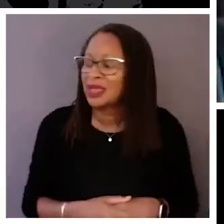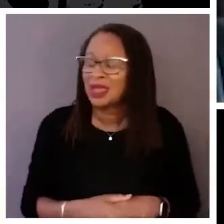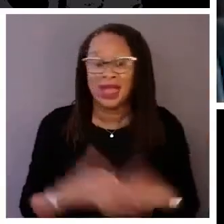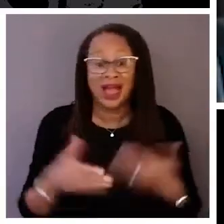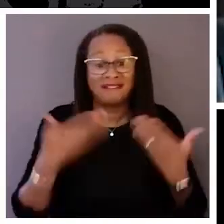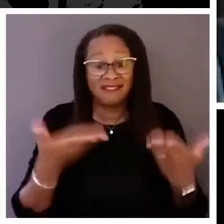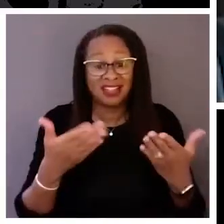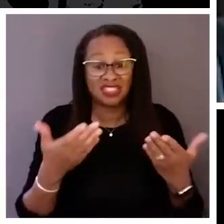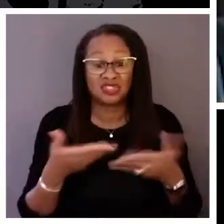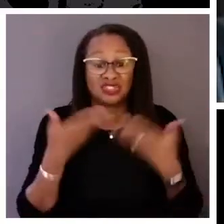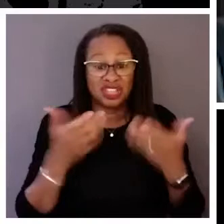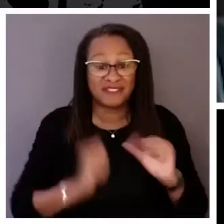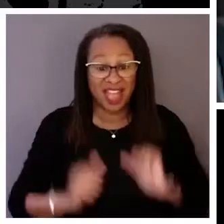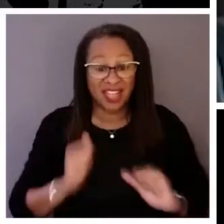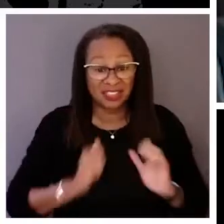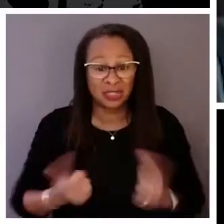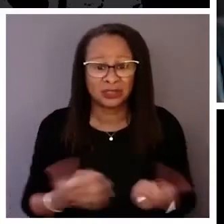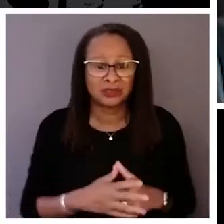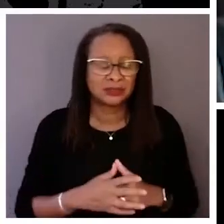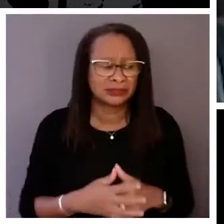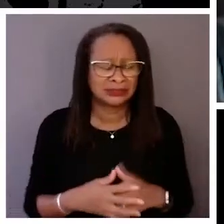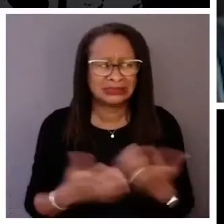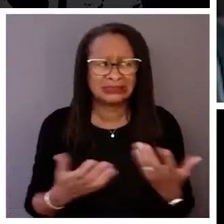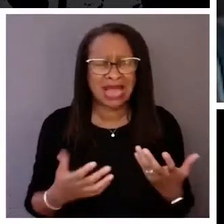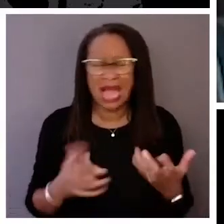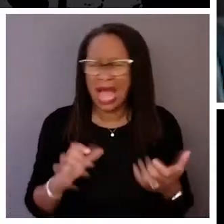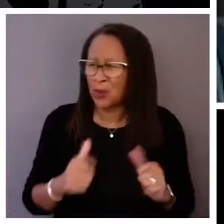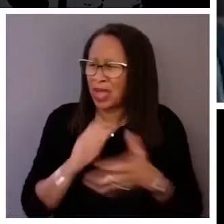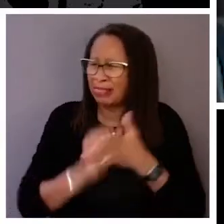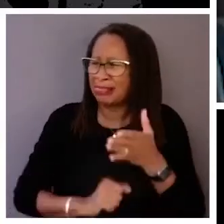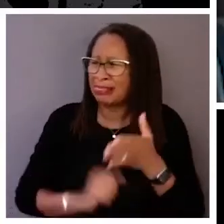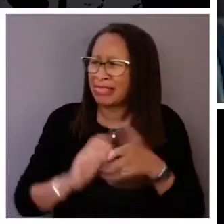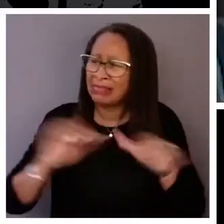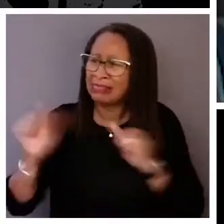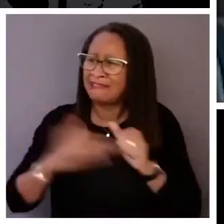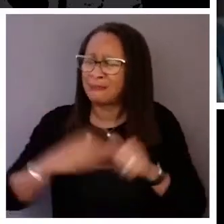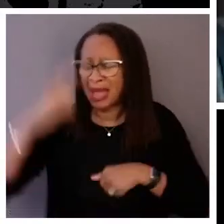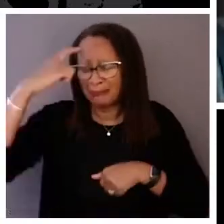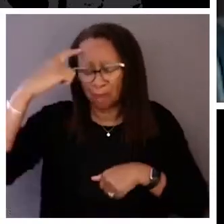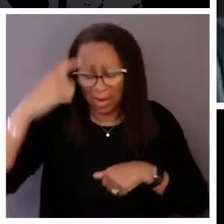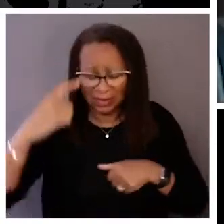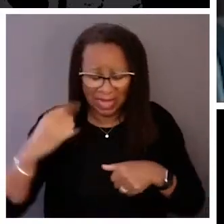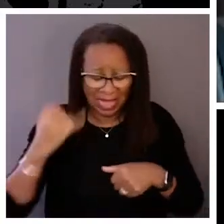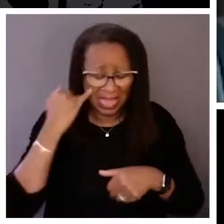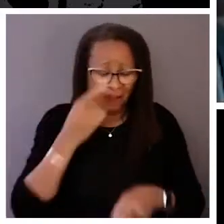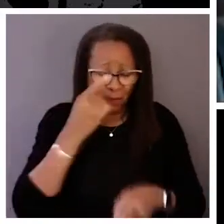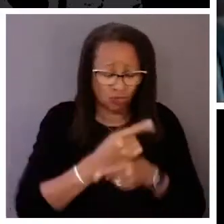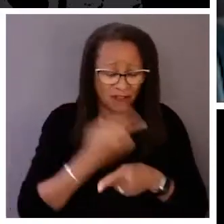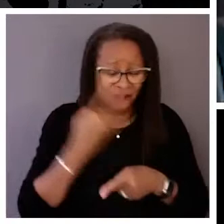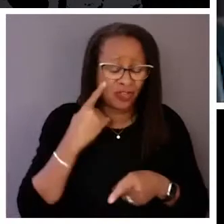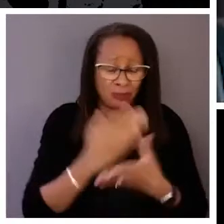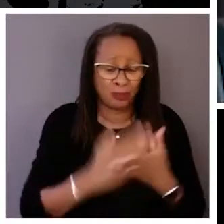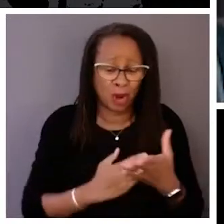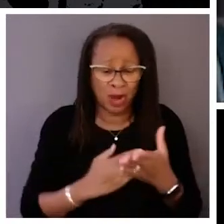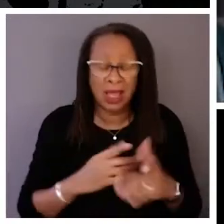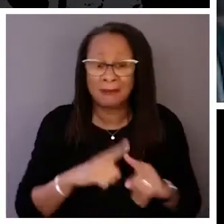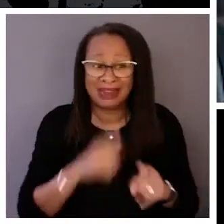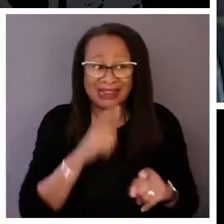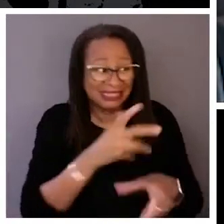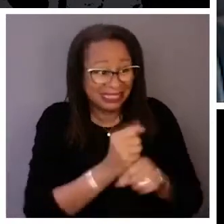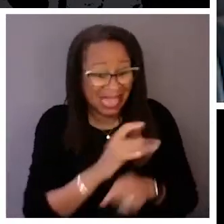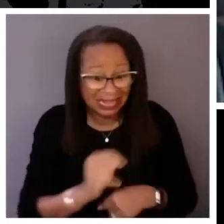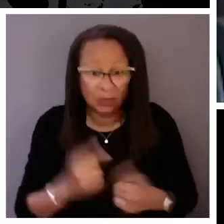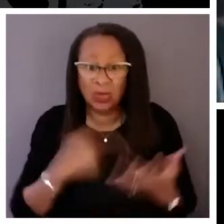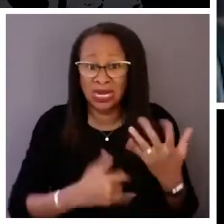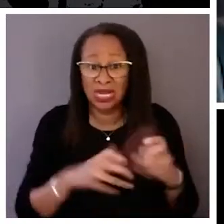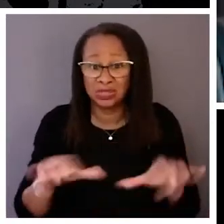to say, how do I get out of my head if I sort of feel like I'm right for a part, but I'm going to go in and read for this part, but, you know, I didn't